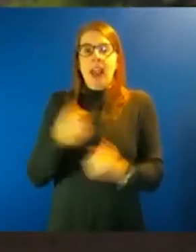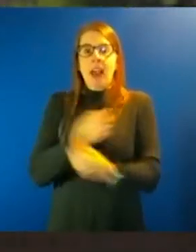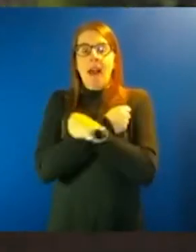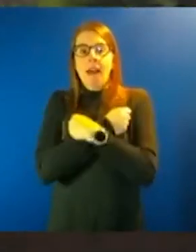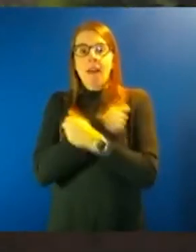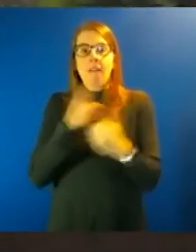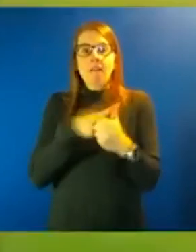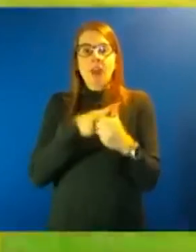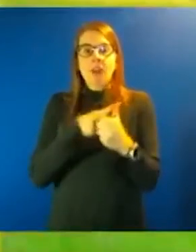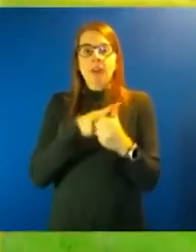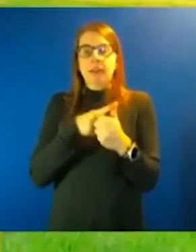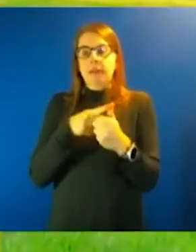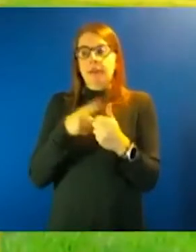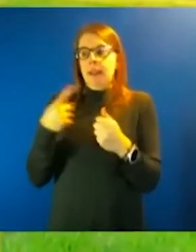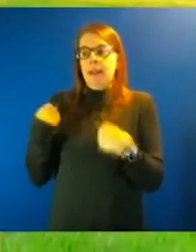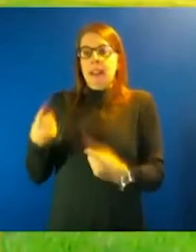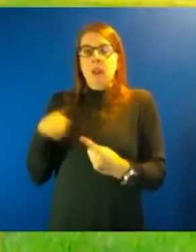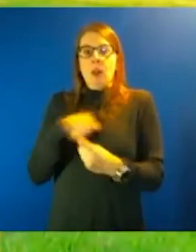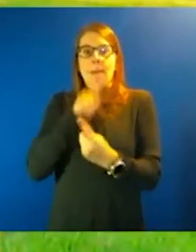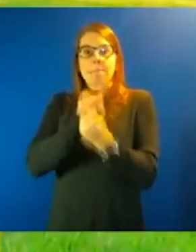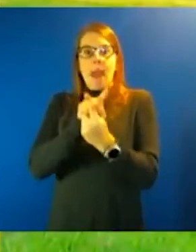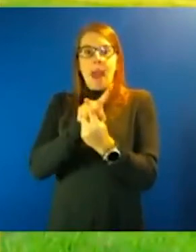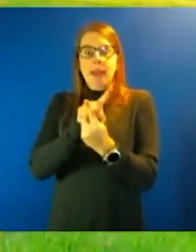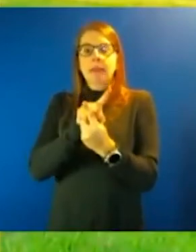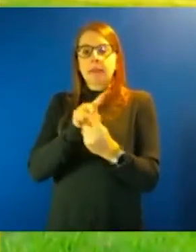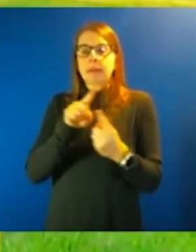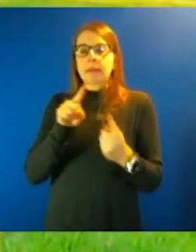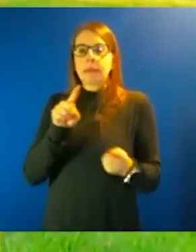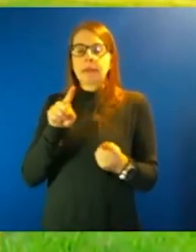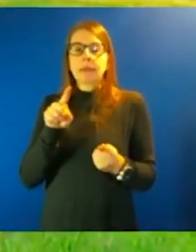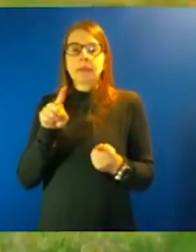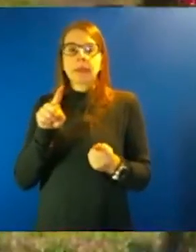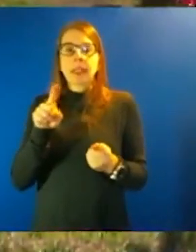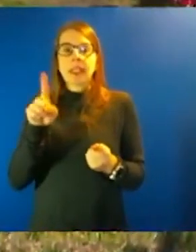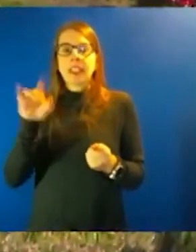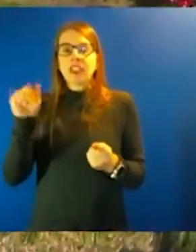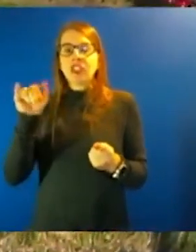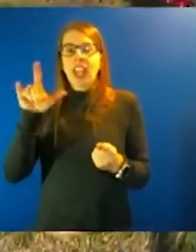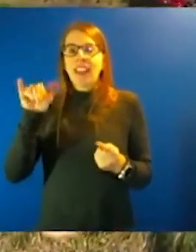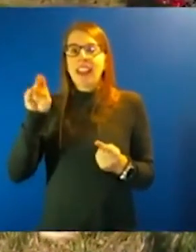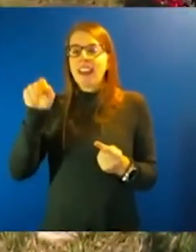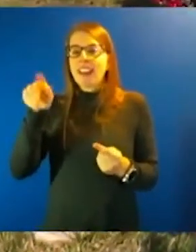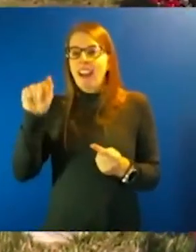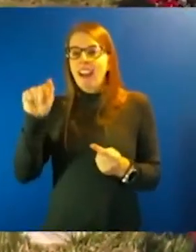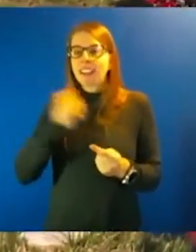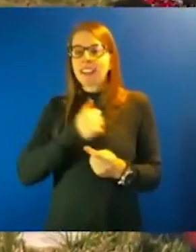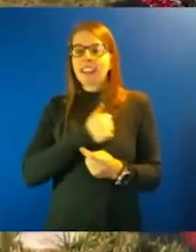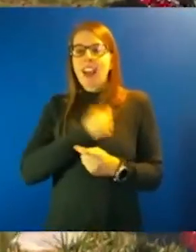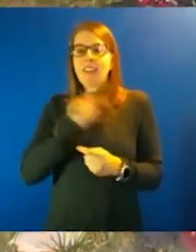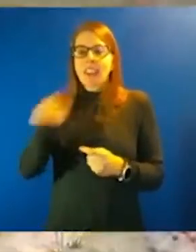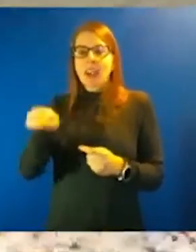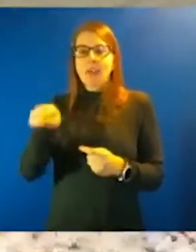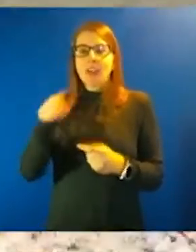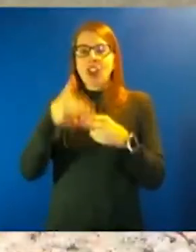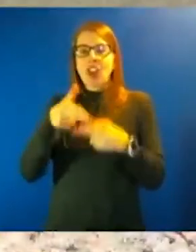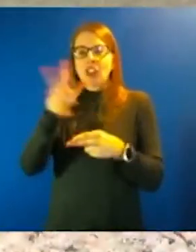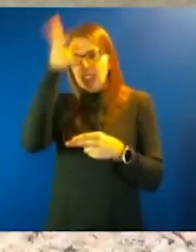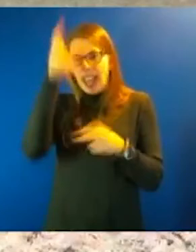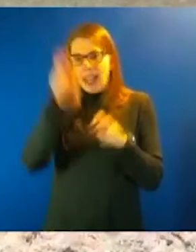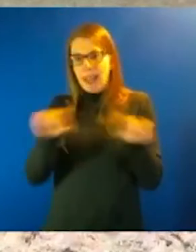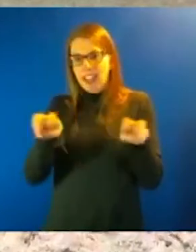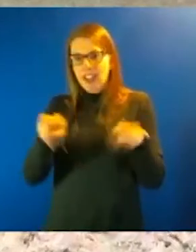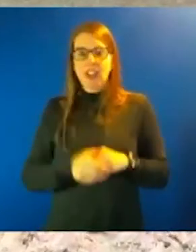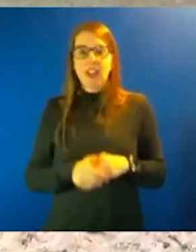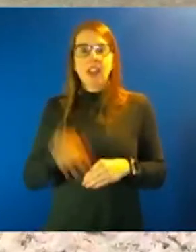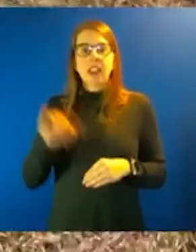She comes here to remember. Jayliana loves coming here. The youngest one, she calls it her daddy bench. Jayliana's dad